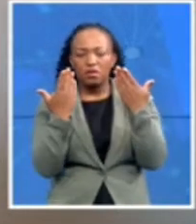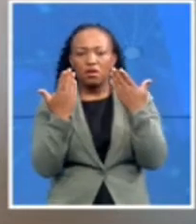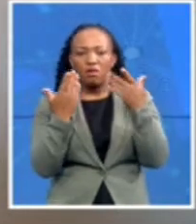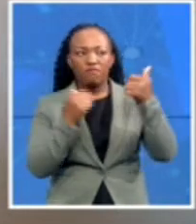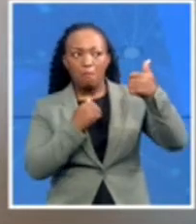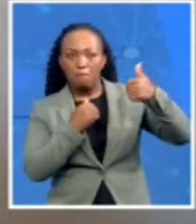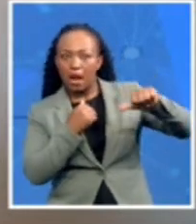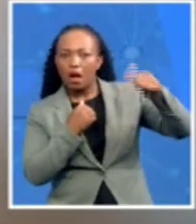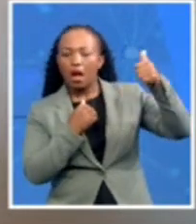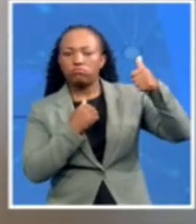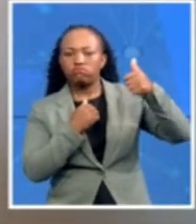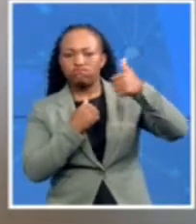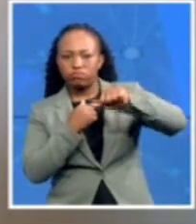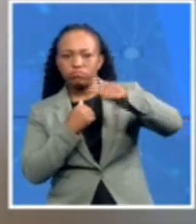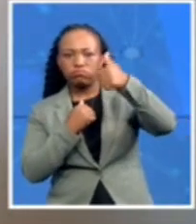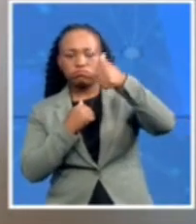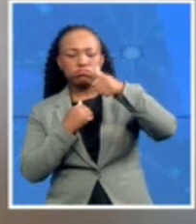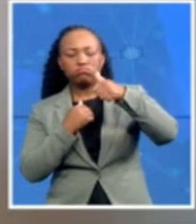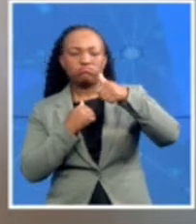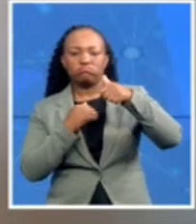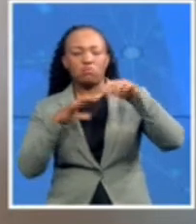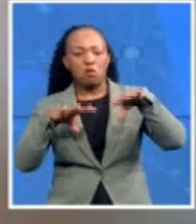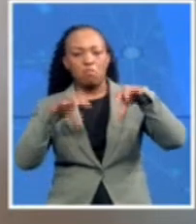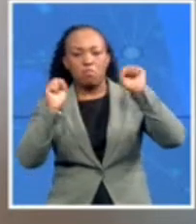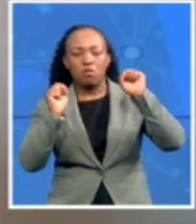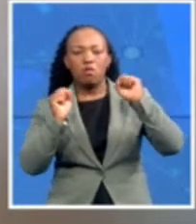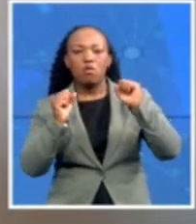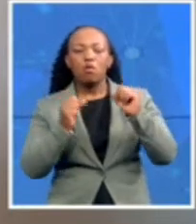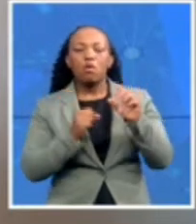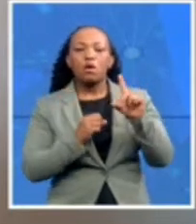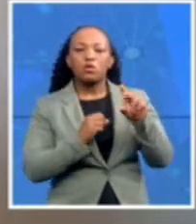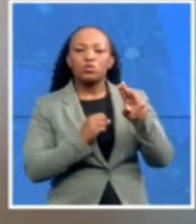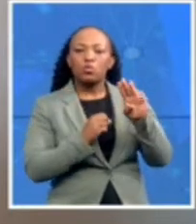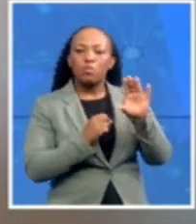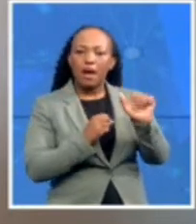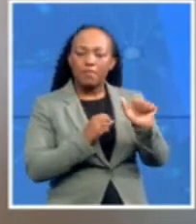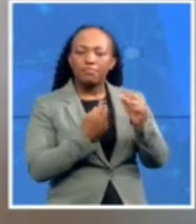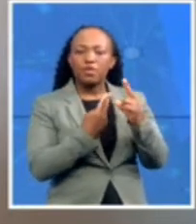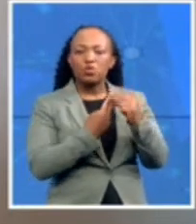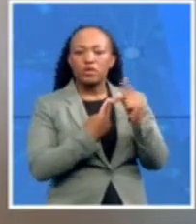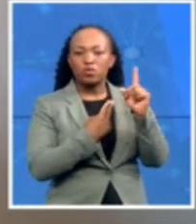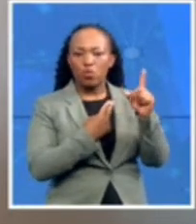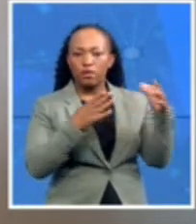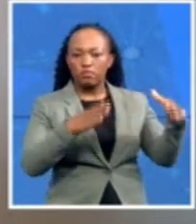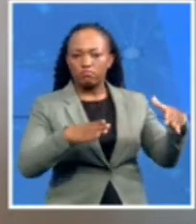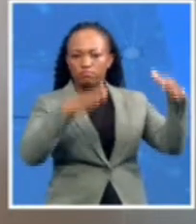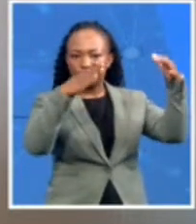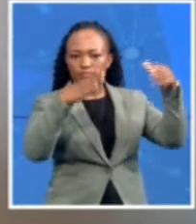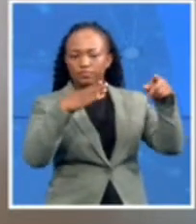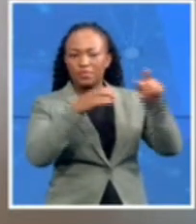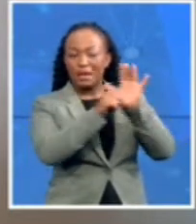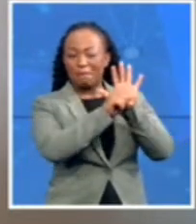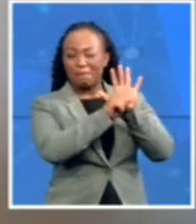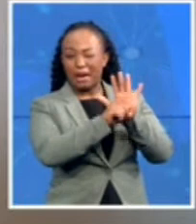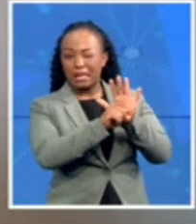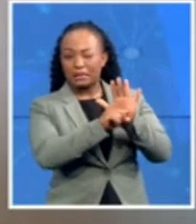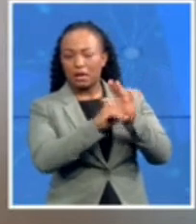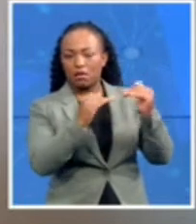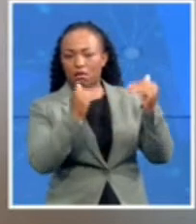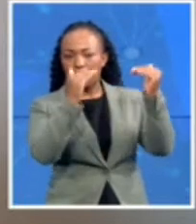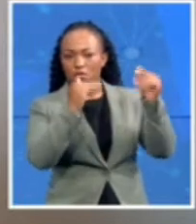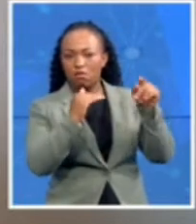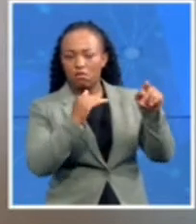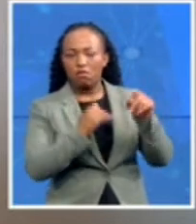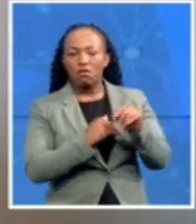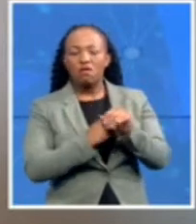are Duva Unit 1, where we have a high pressure heater leak. That's about 575 megawatts that's at